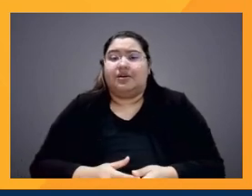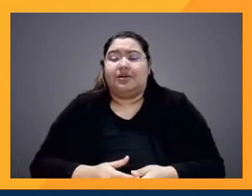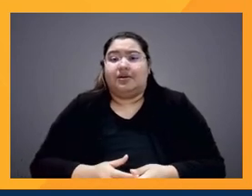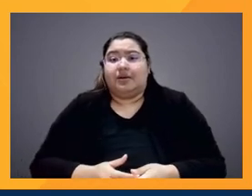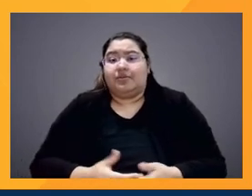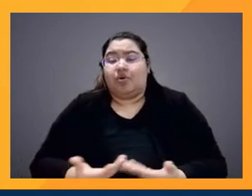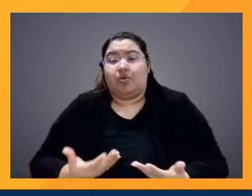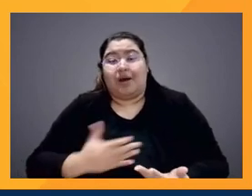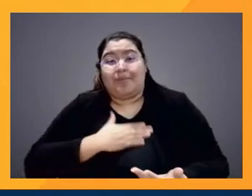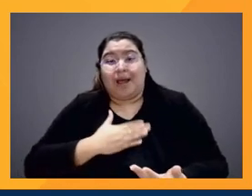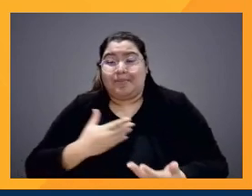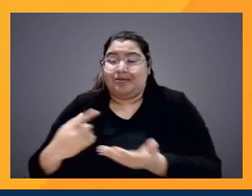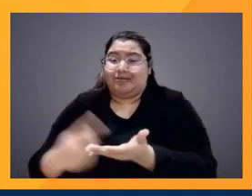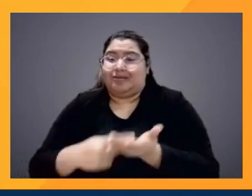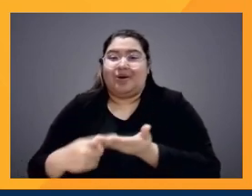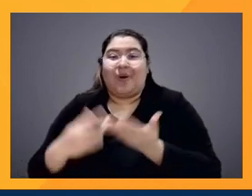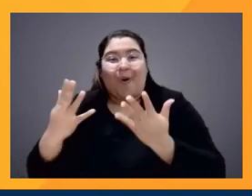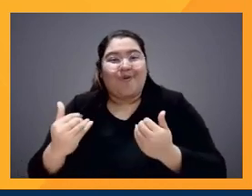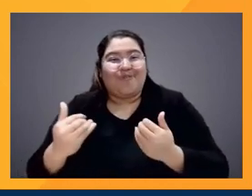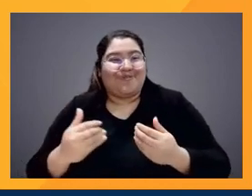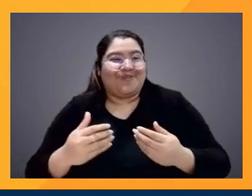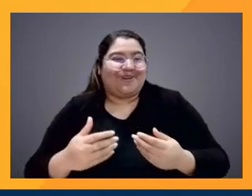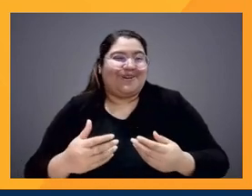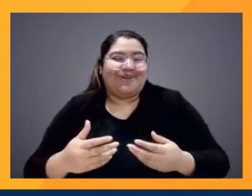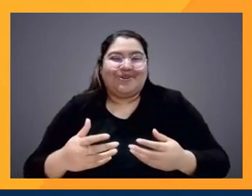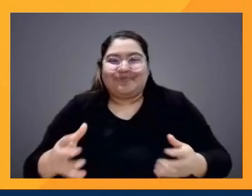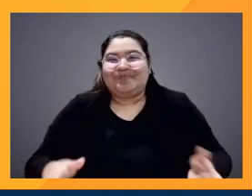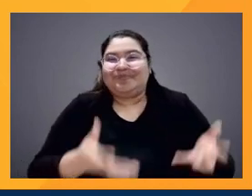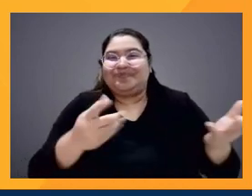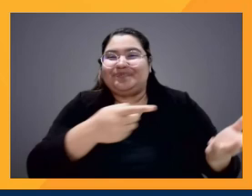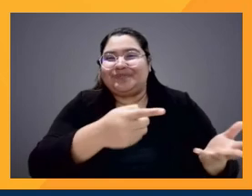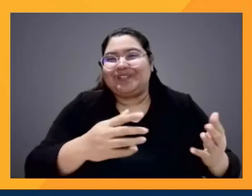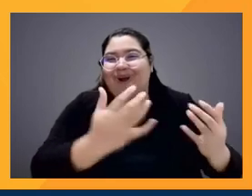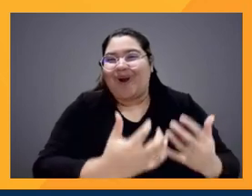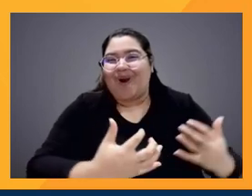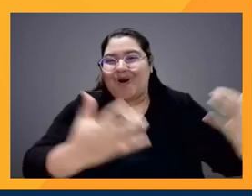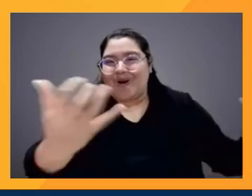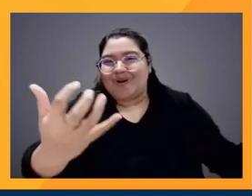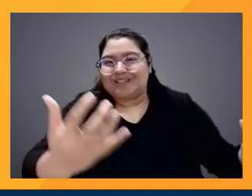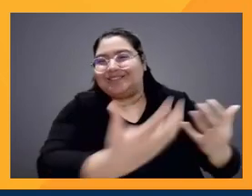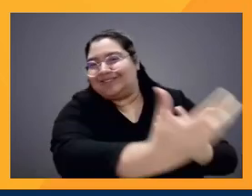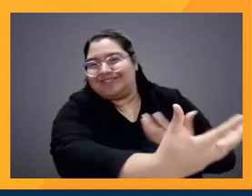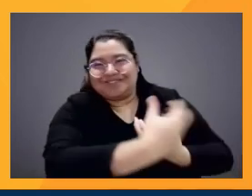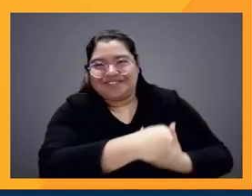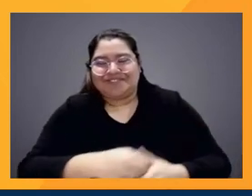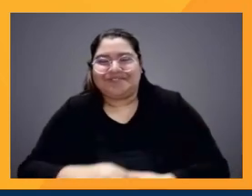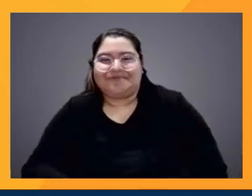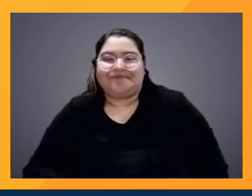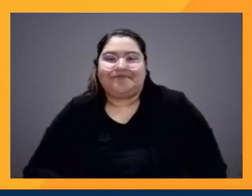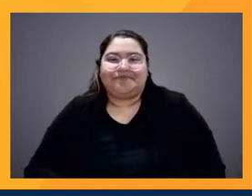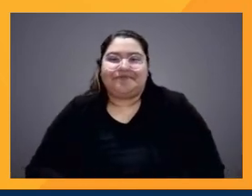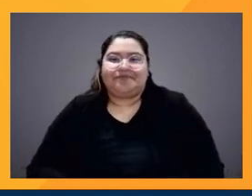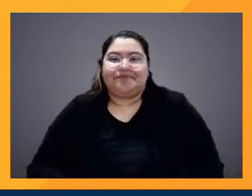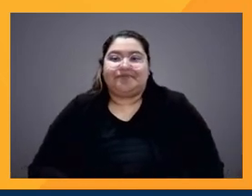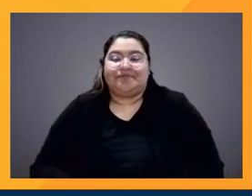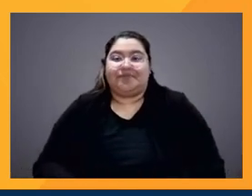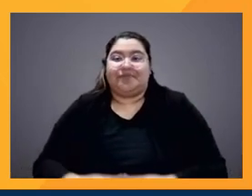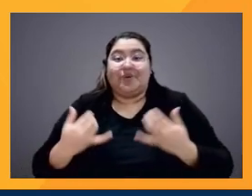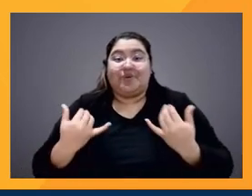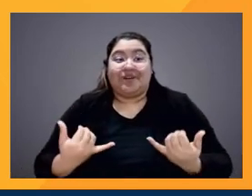at work today, I really have a pretty simple litmus test, which is, would